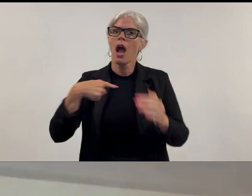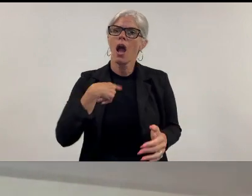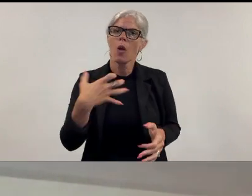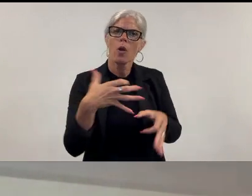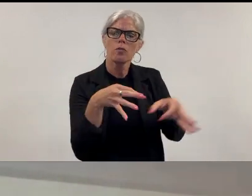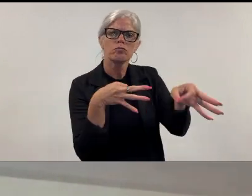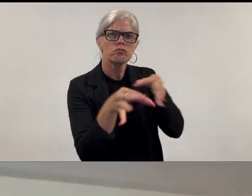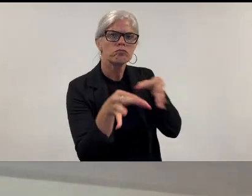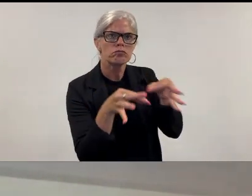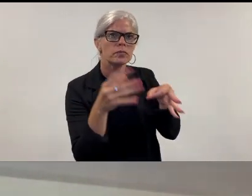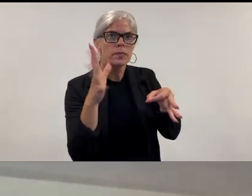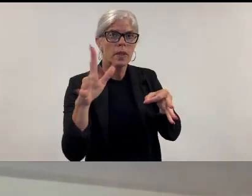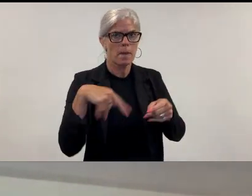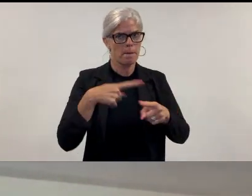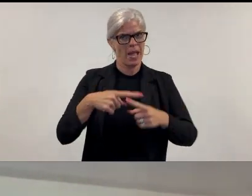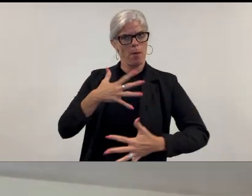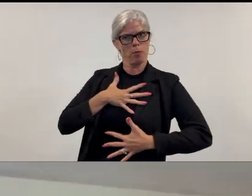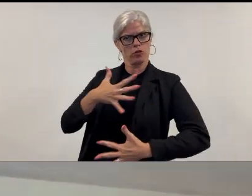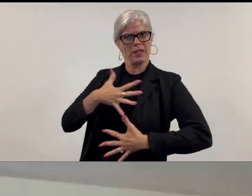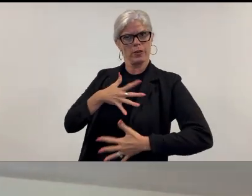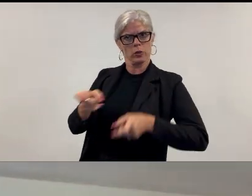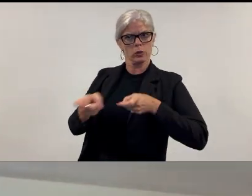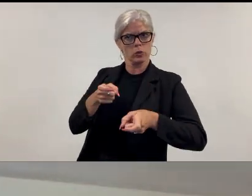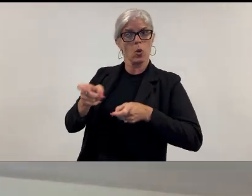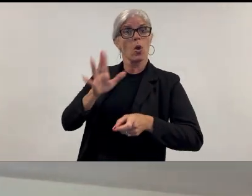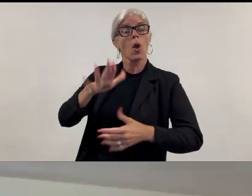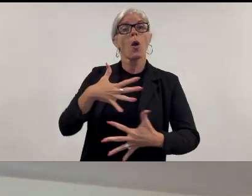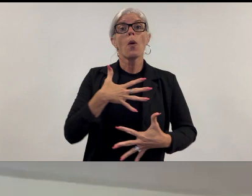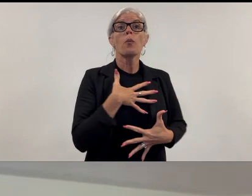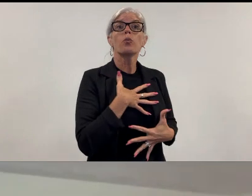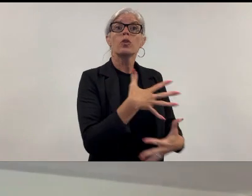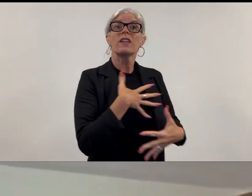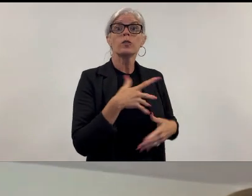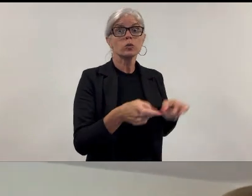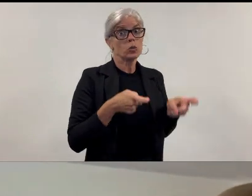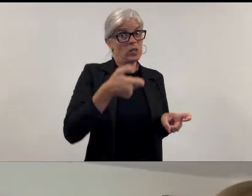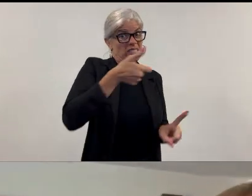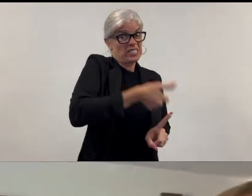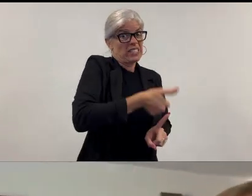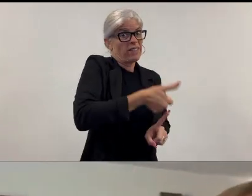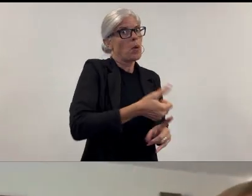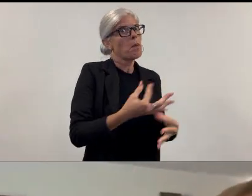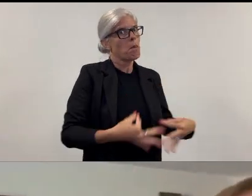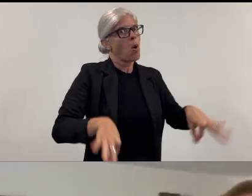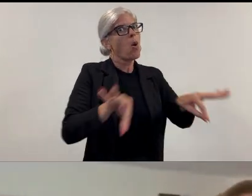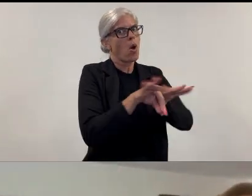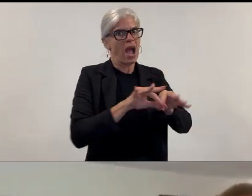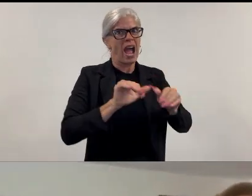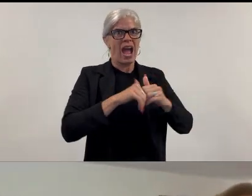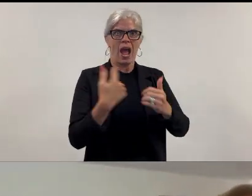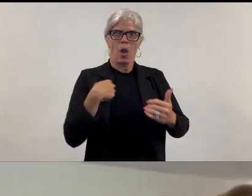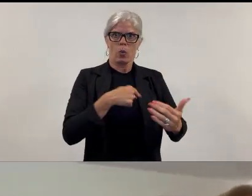about breath control. Breath control has a